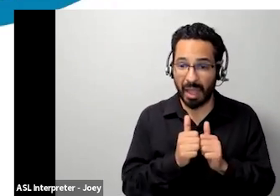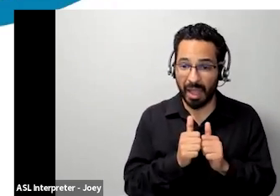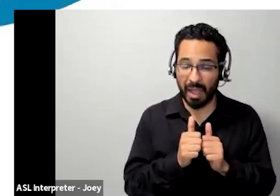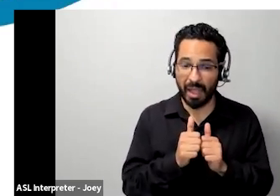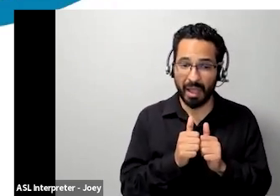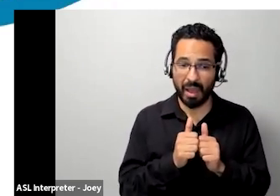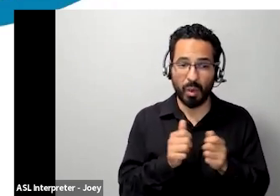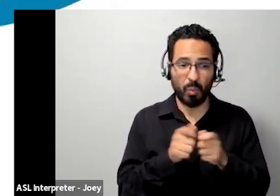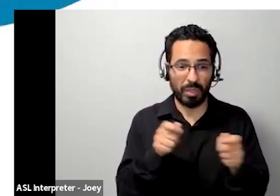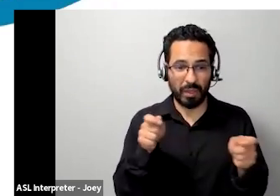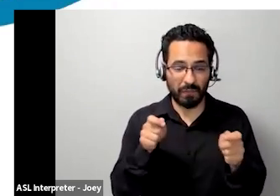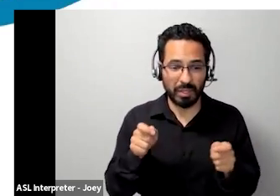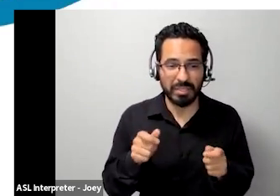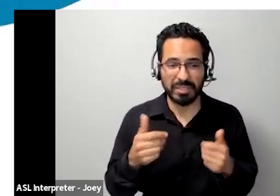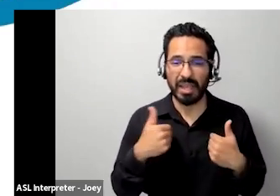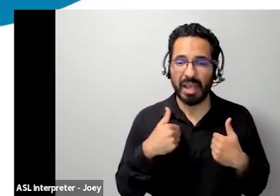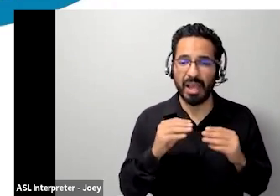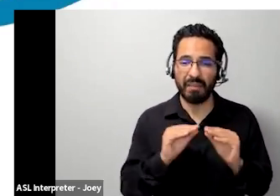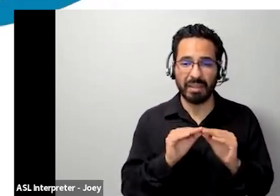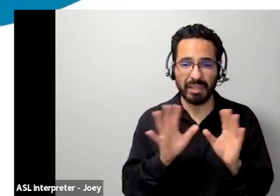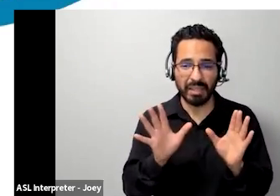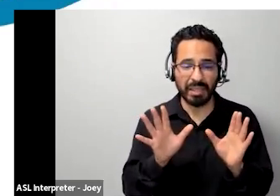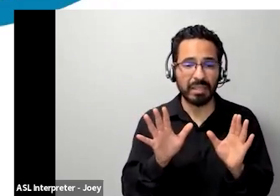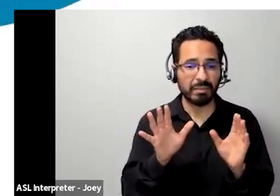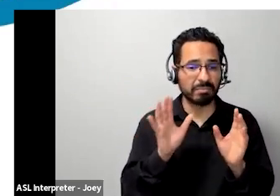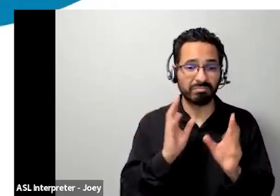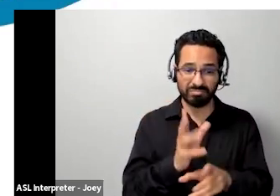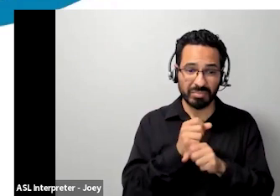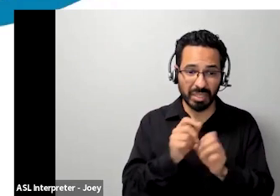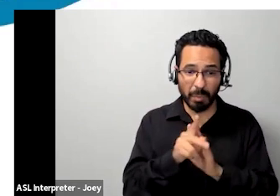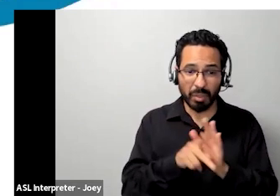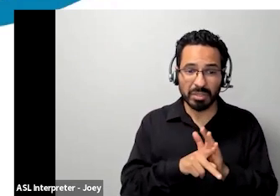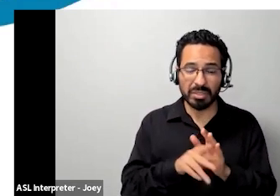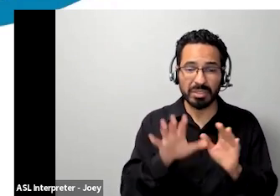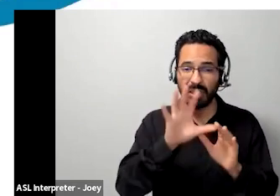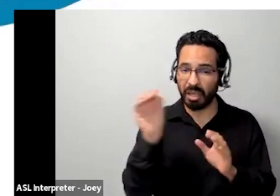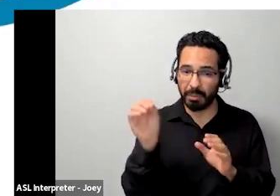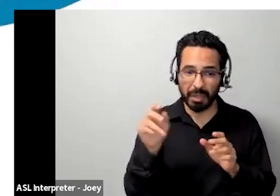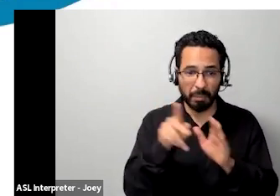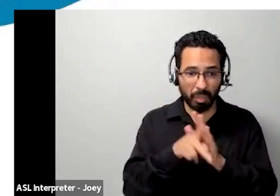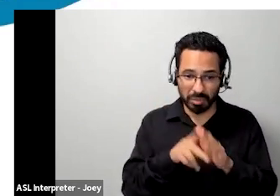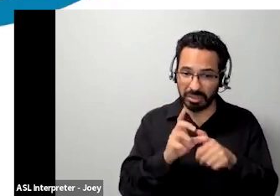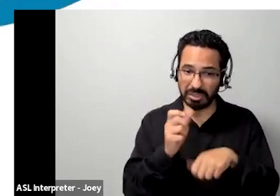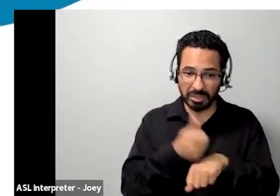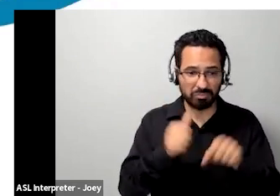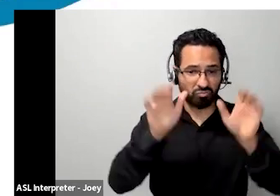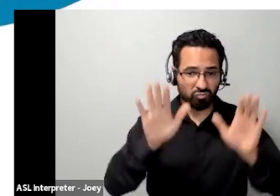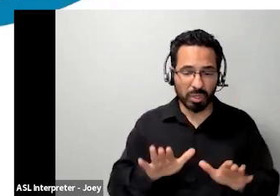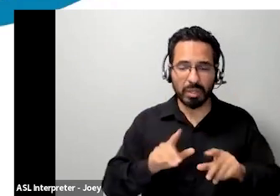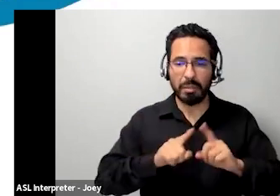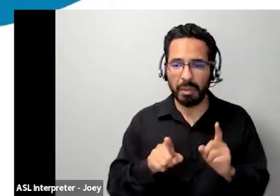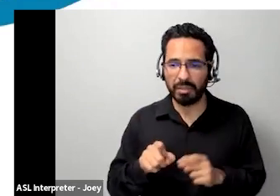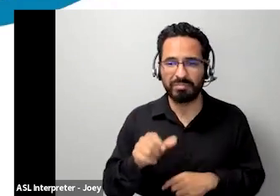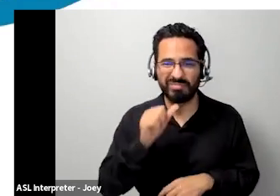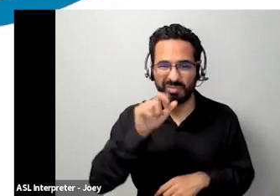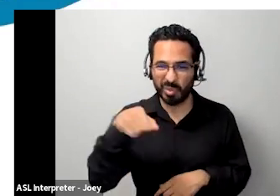to governance? Have a clear, you're able to get a policy, a company-wide policy in place, that would be great, but don't